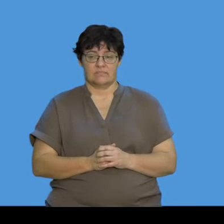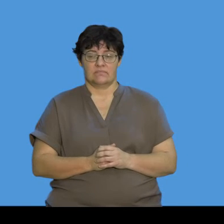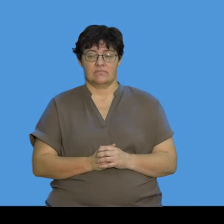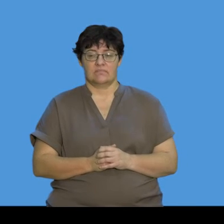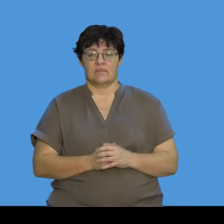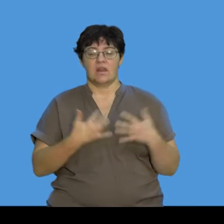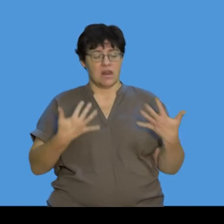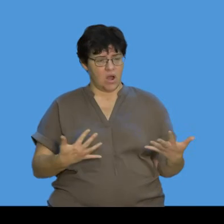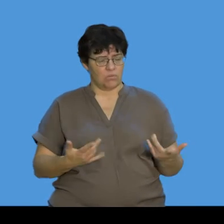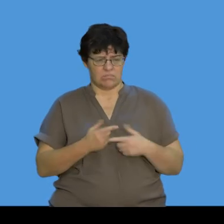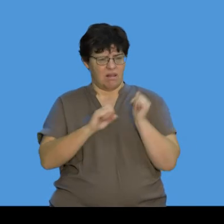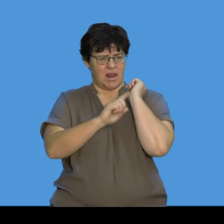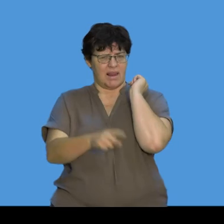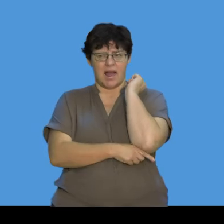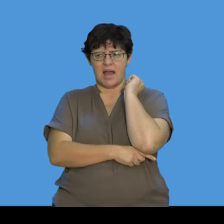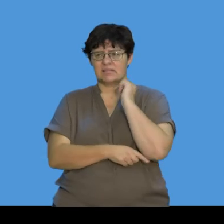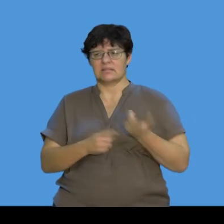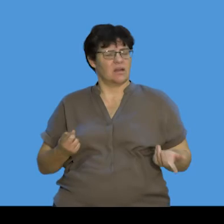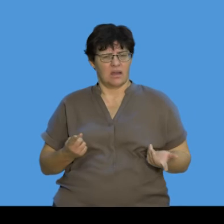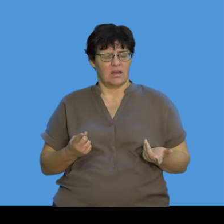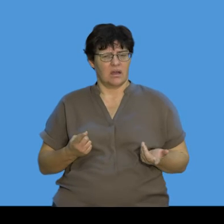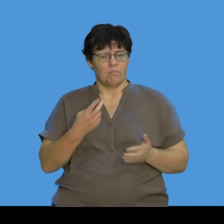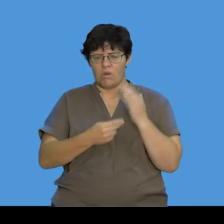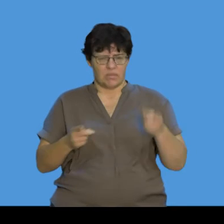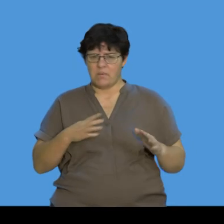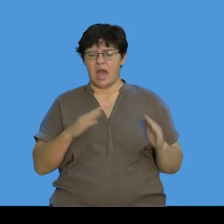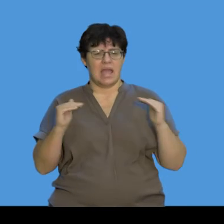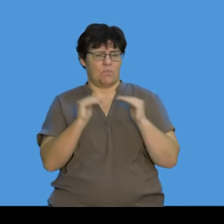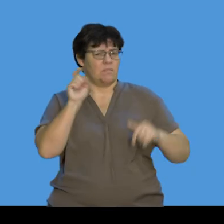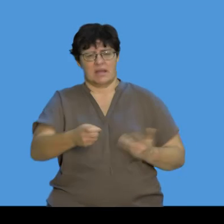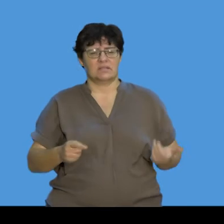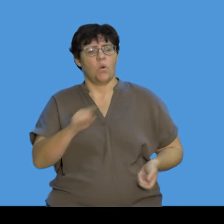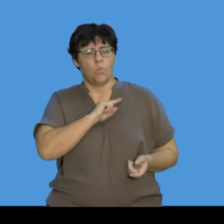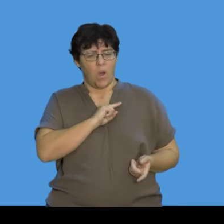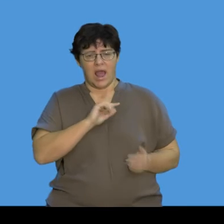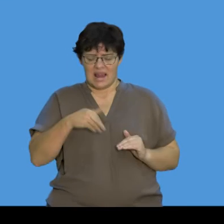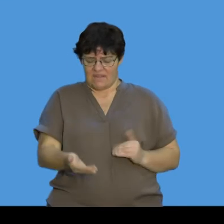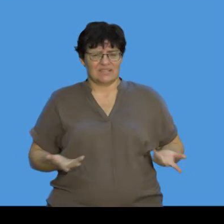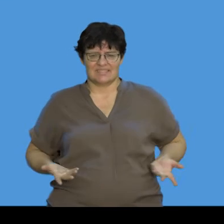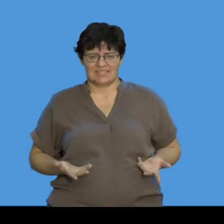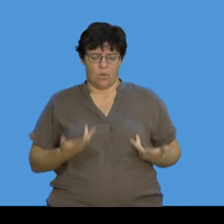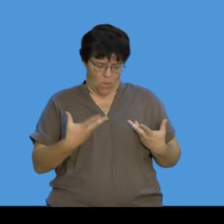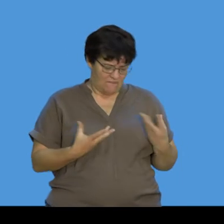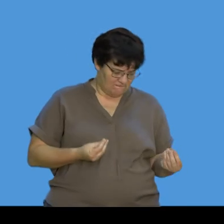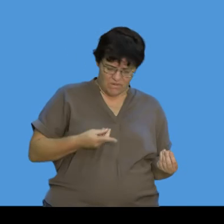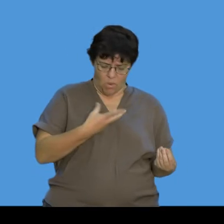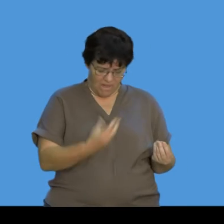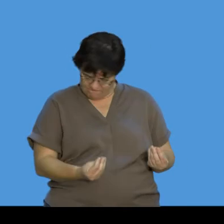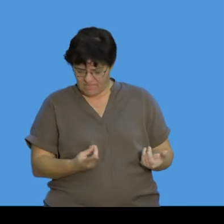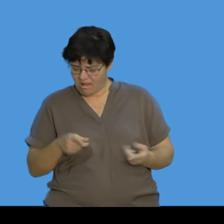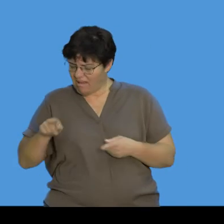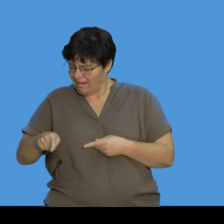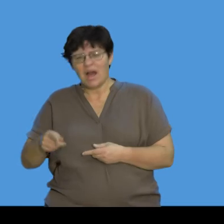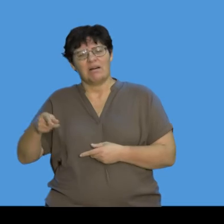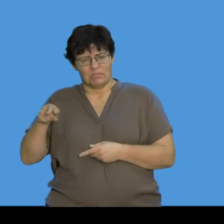From there, I can then claim that the last angle in the two triangles is equal. Why? Because of remaining angles, right? So the